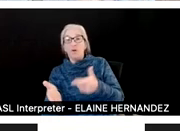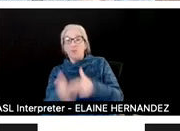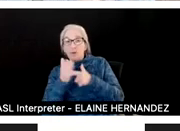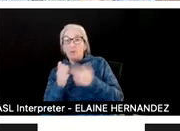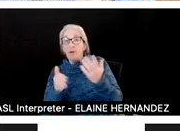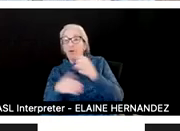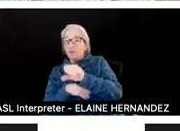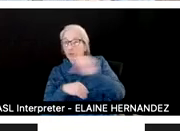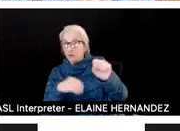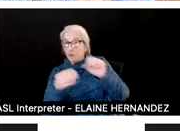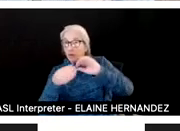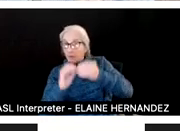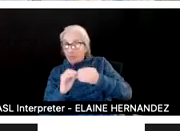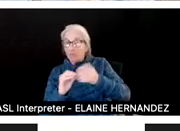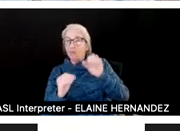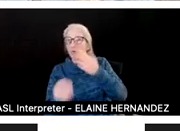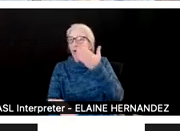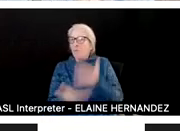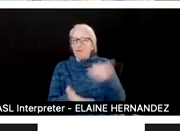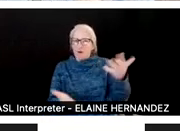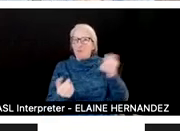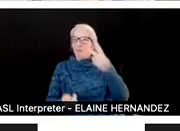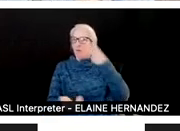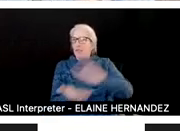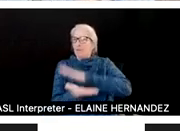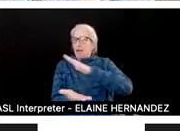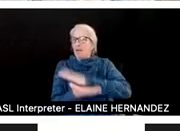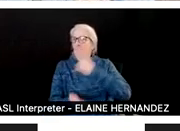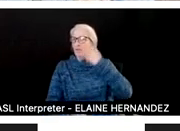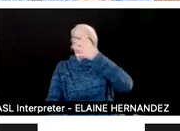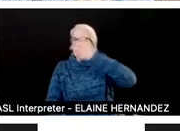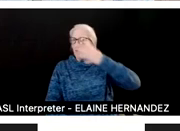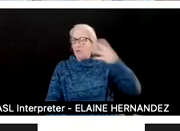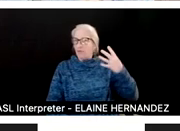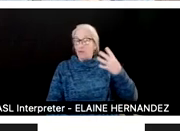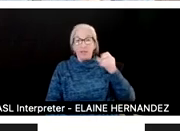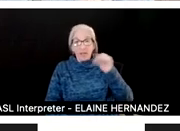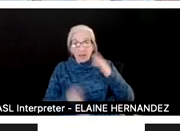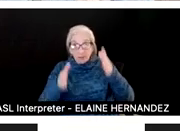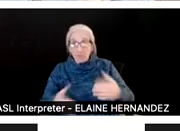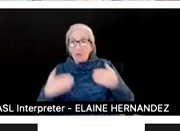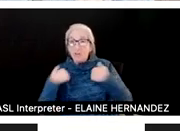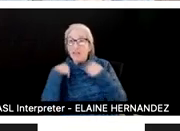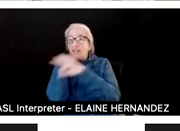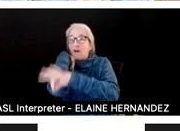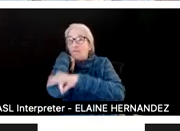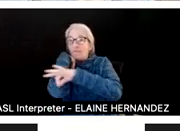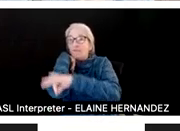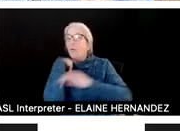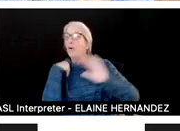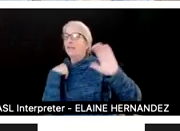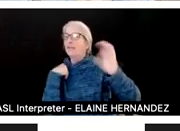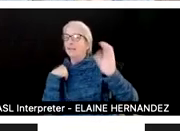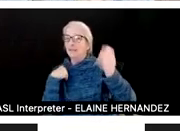status when you have a foreign sounding name, or based on the person's appearance